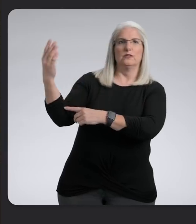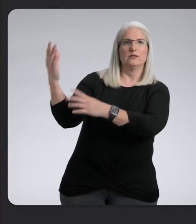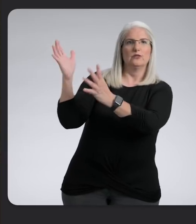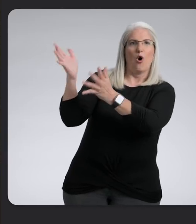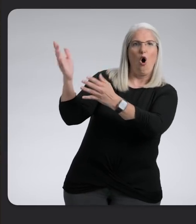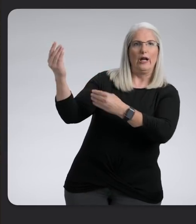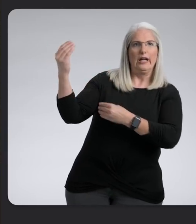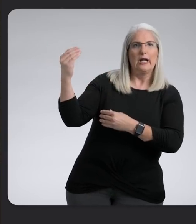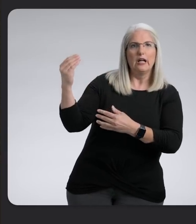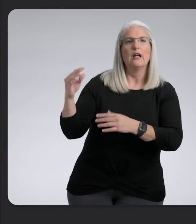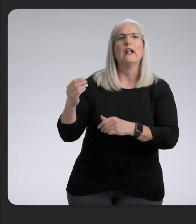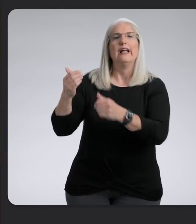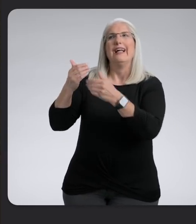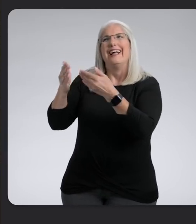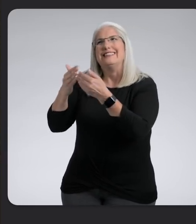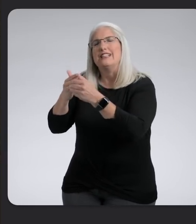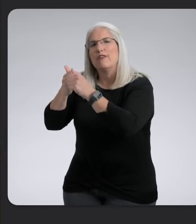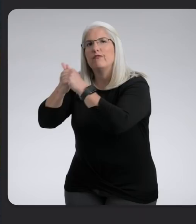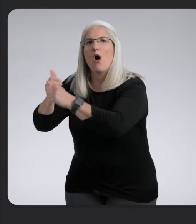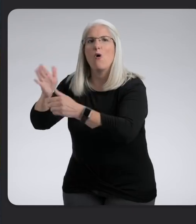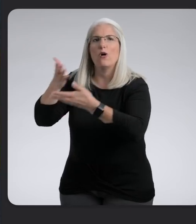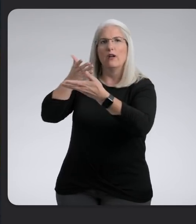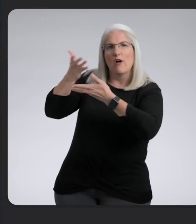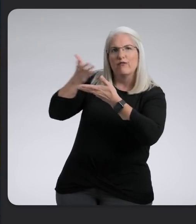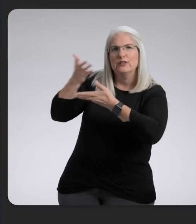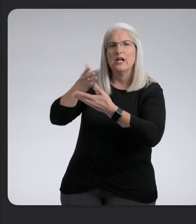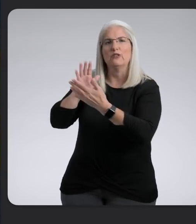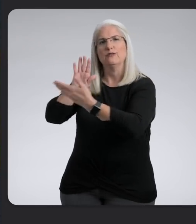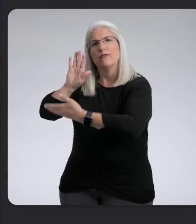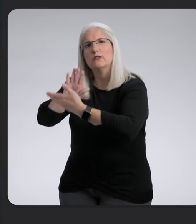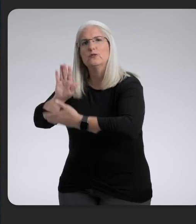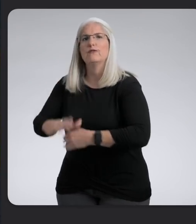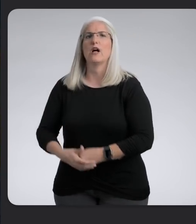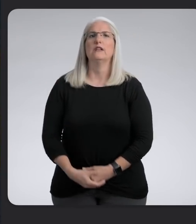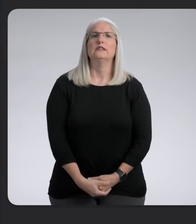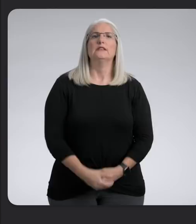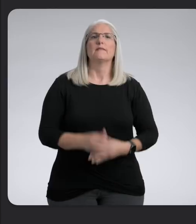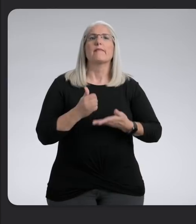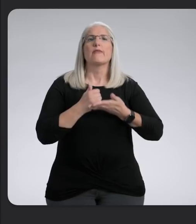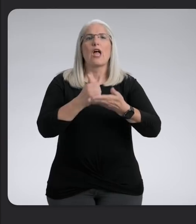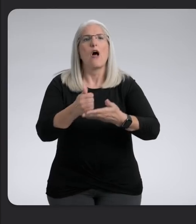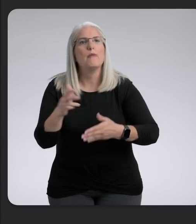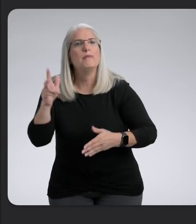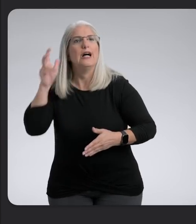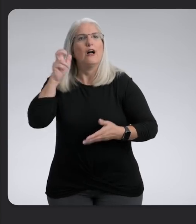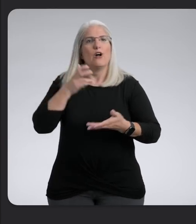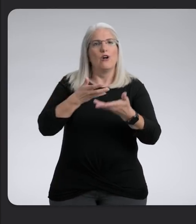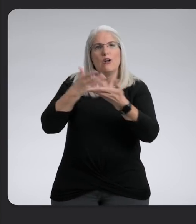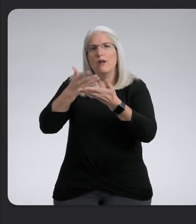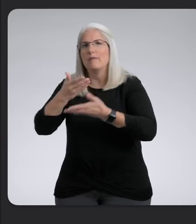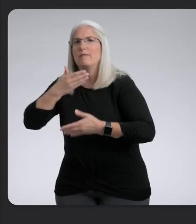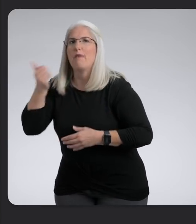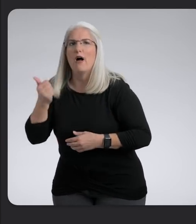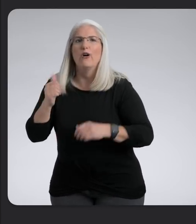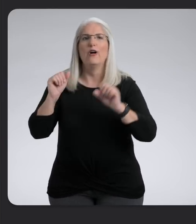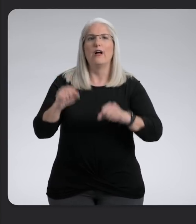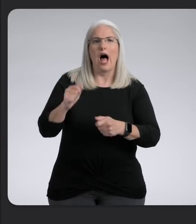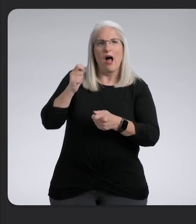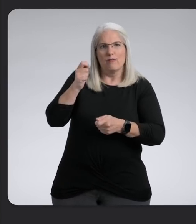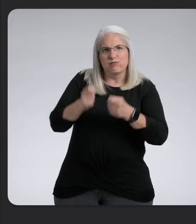and follow along in a face-to-face conversation. And to help you hear the conversation even better, you can also reduce the amount of ambient